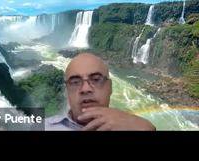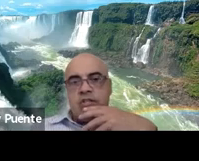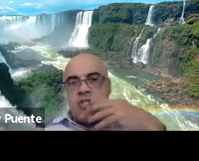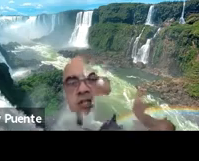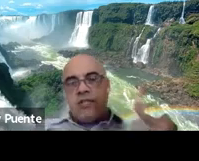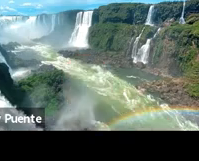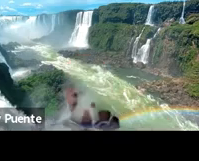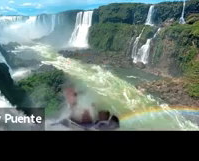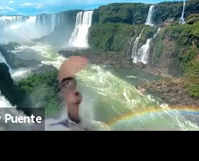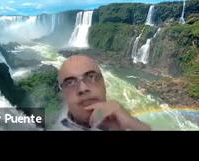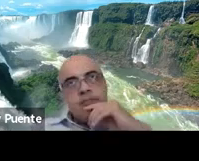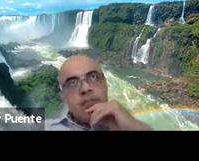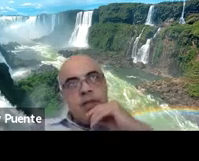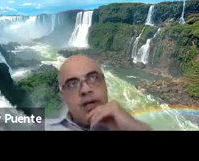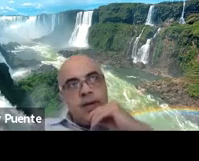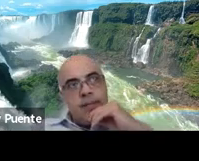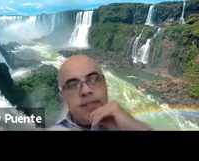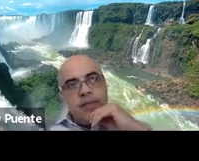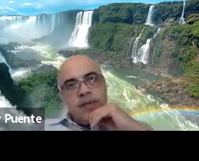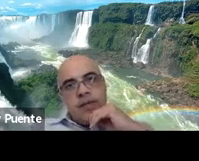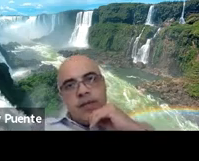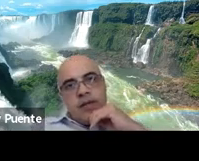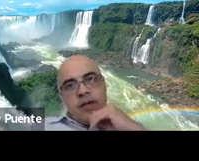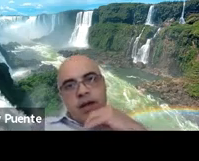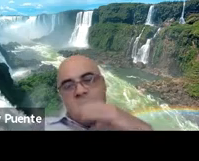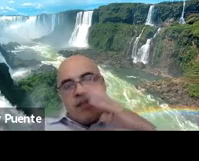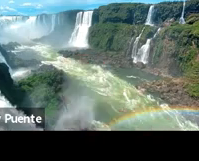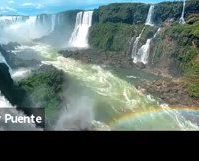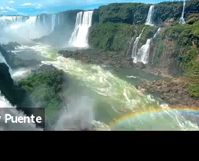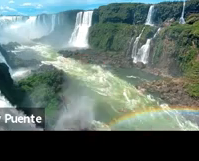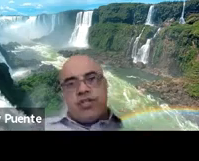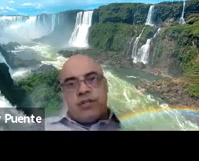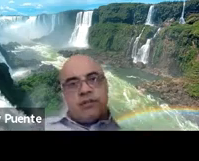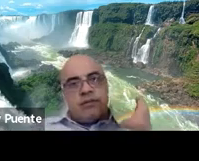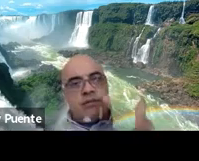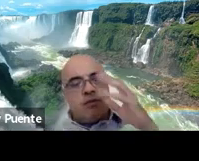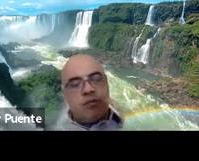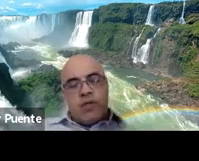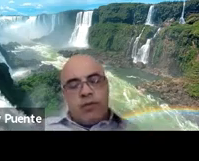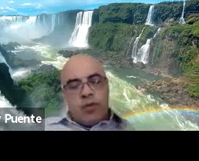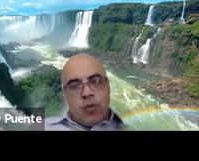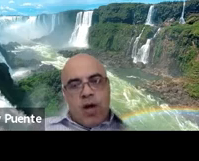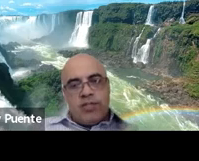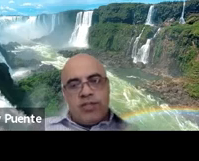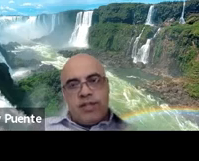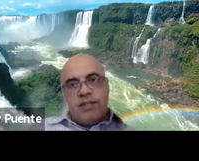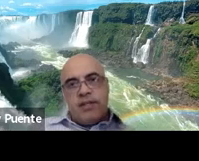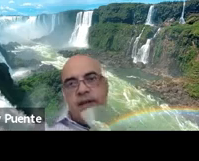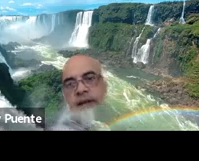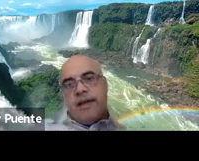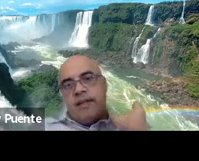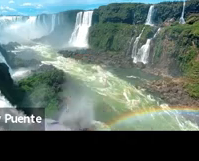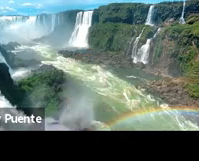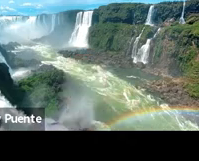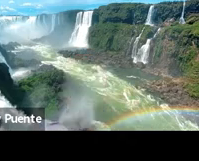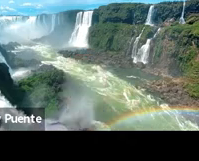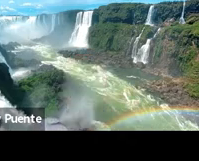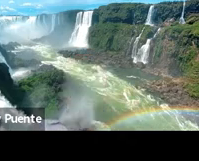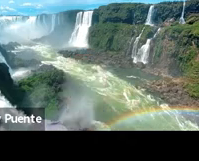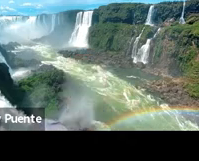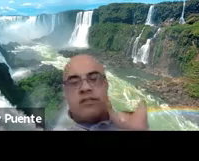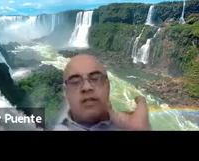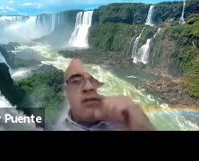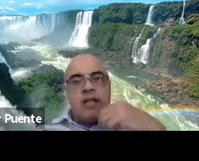aggressive energies um, as you were watching whatever you were watching. And so, but